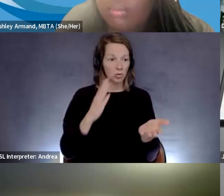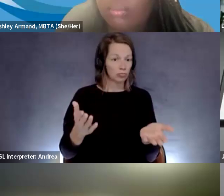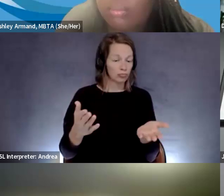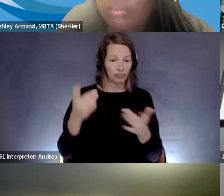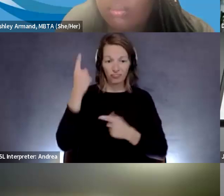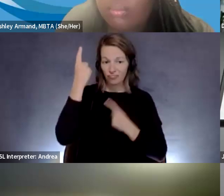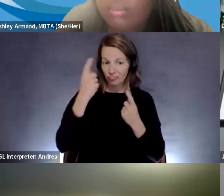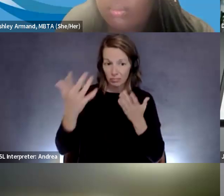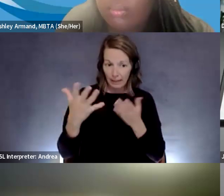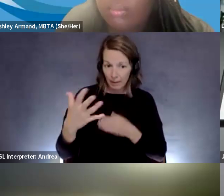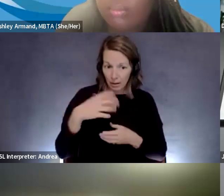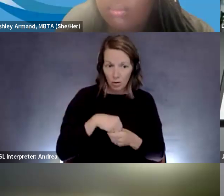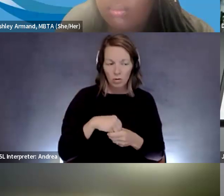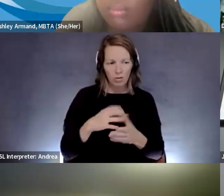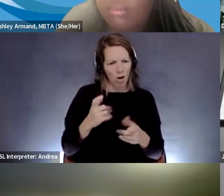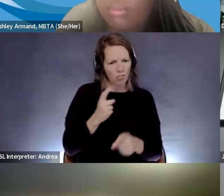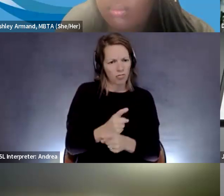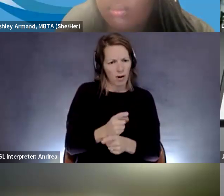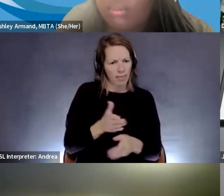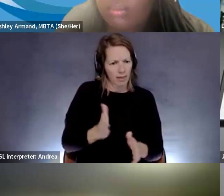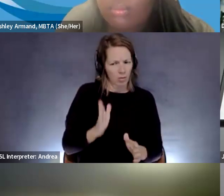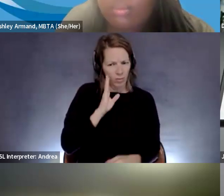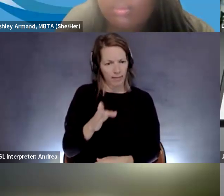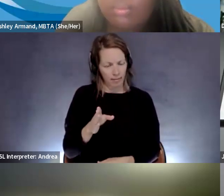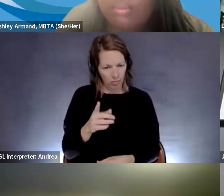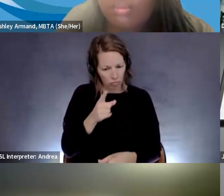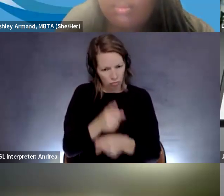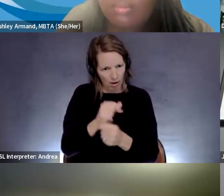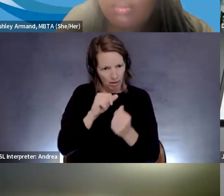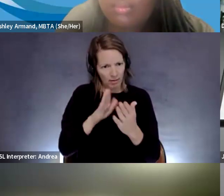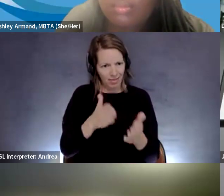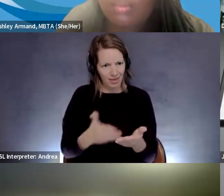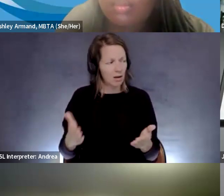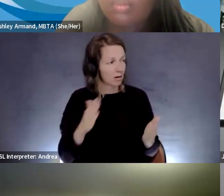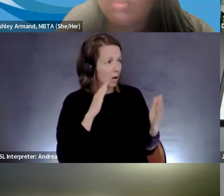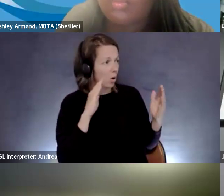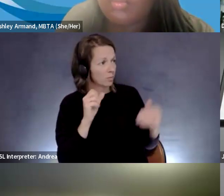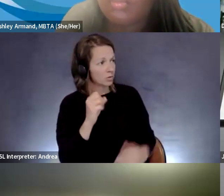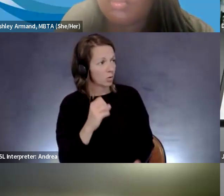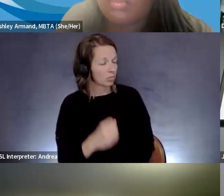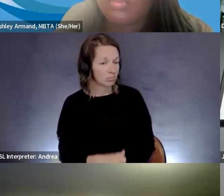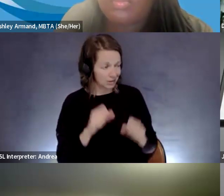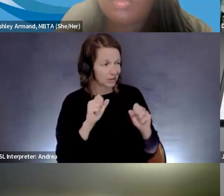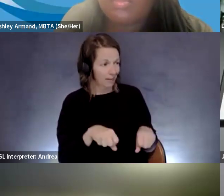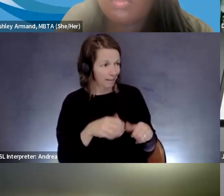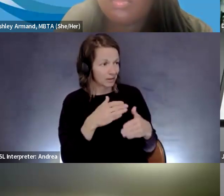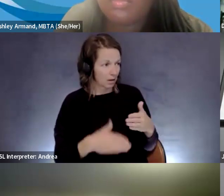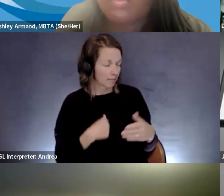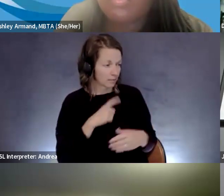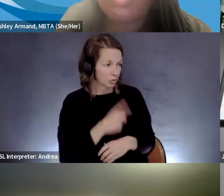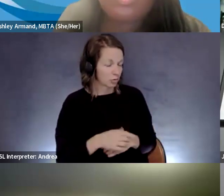to doing the right thing, and we're going to do the right thing. So, okay, I hope so. It can be done, I'm sure.